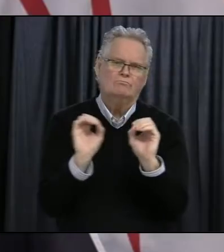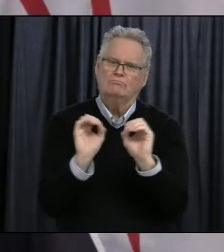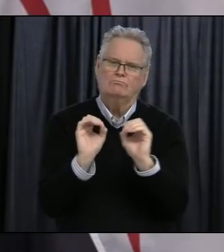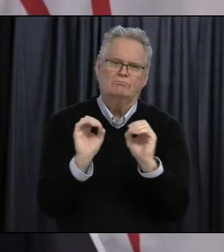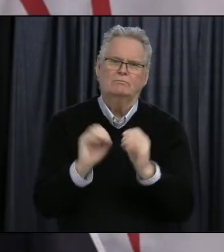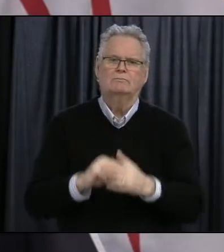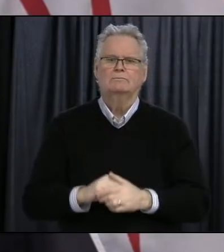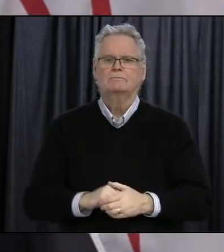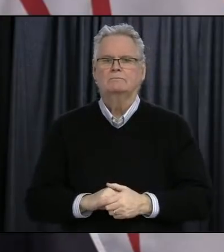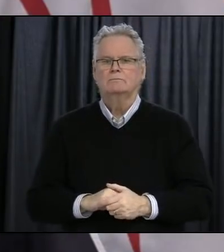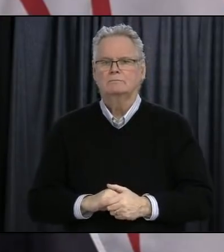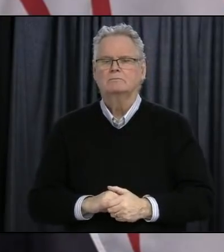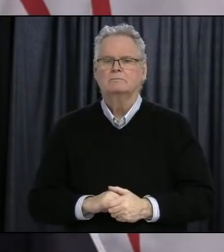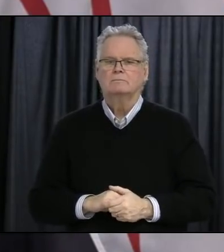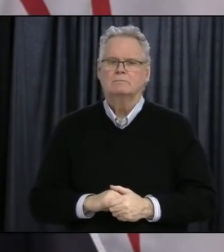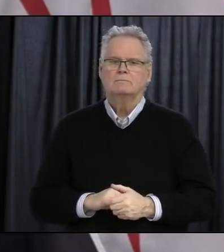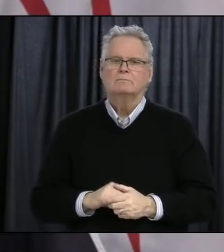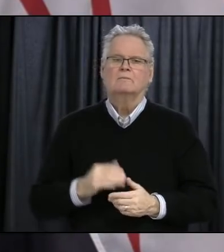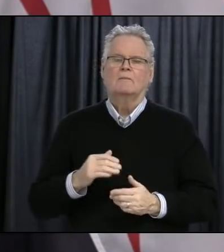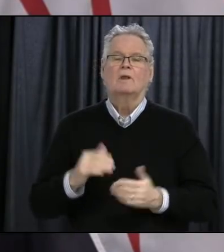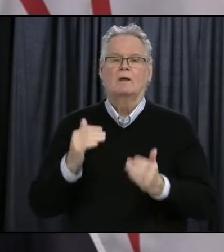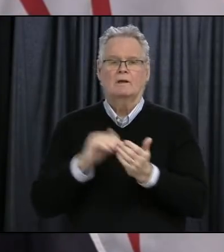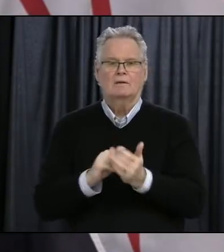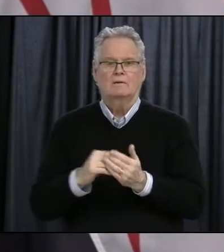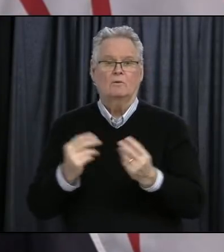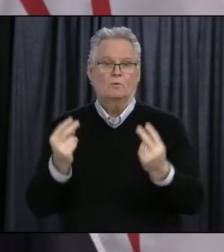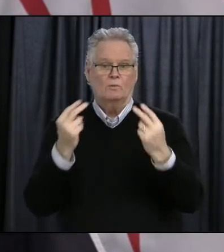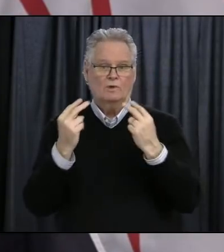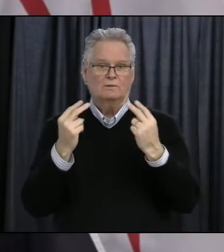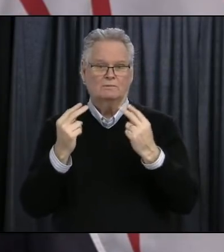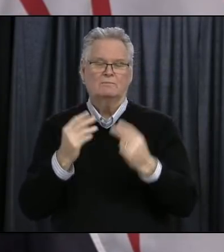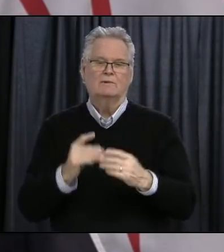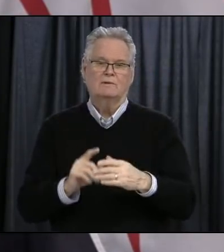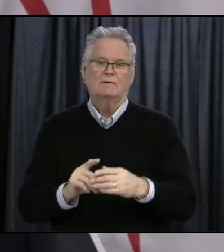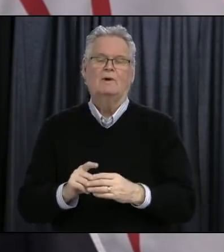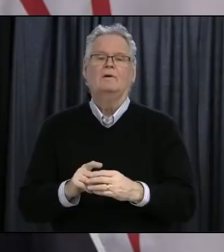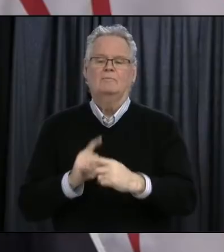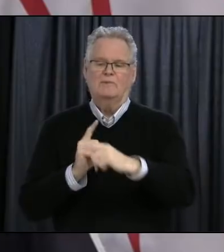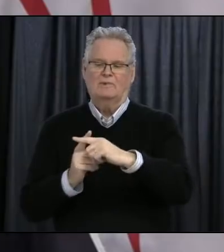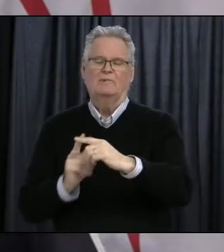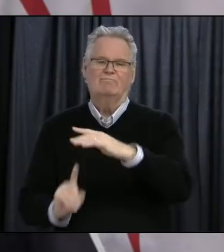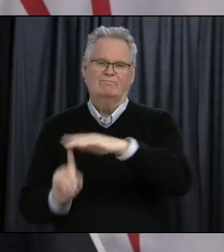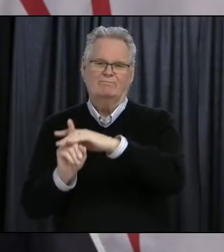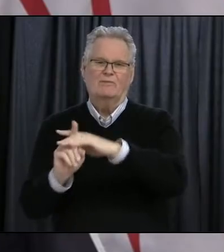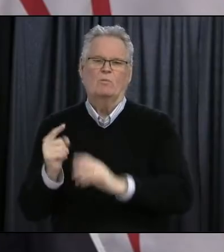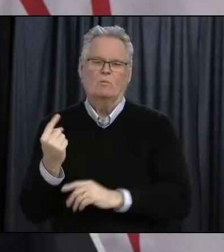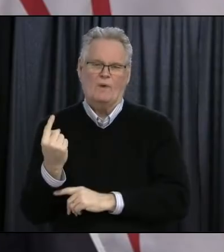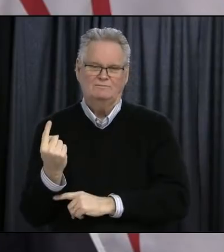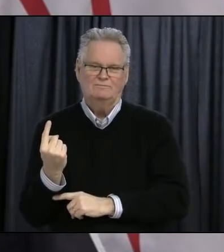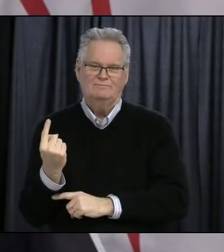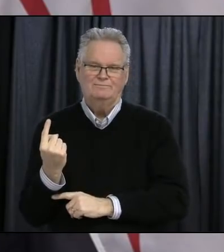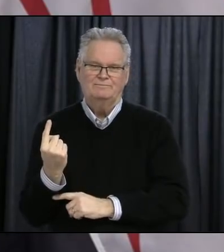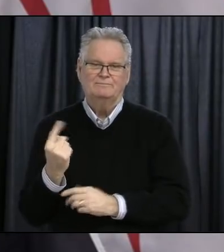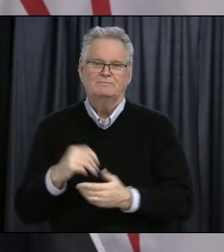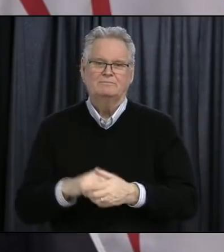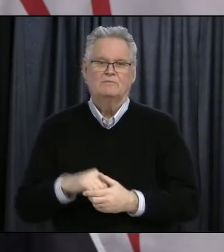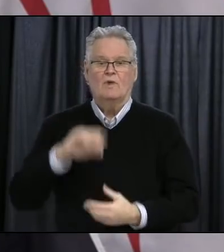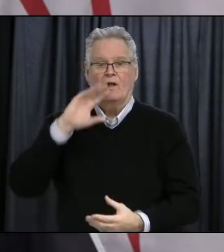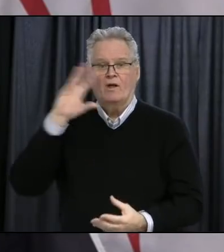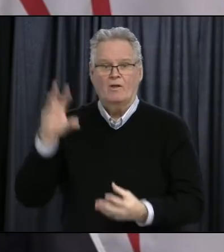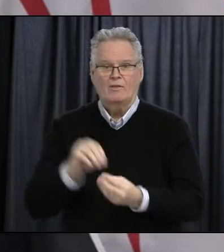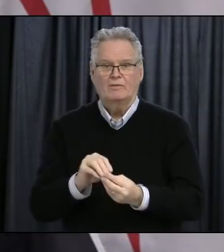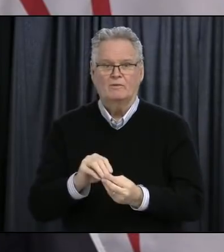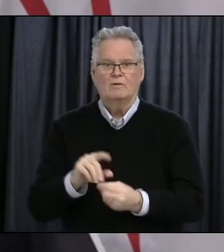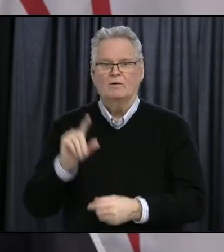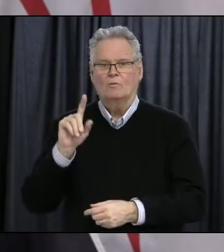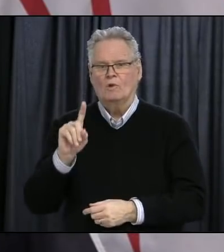1,012. We need to summon all of our patience as we face the months ahead. Each of us must carefully balance how we